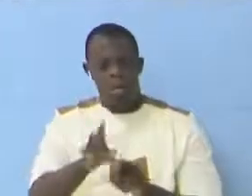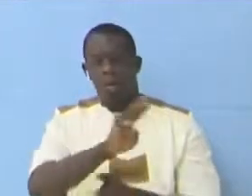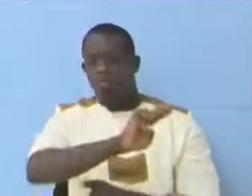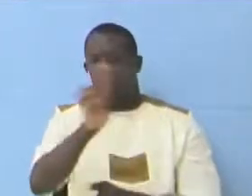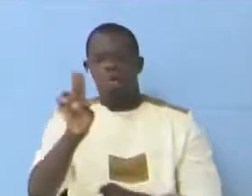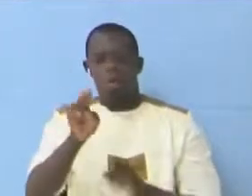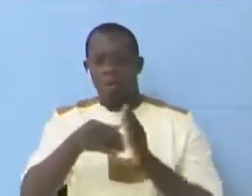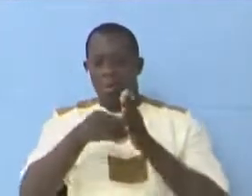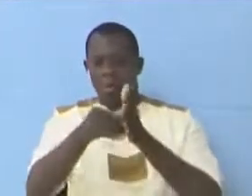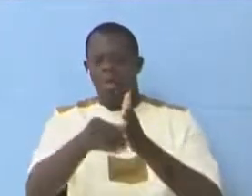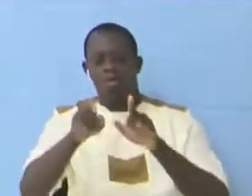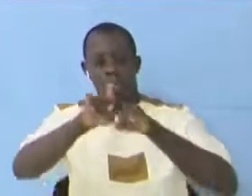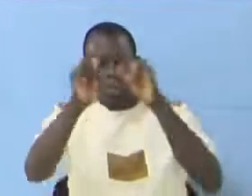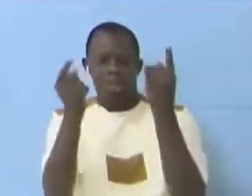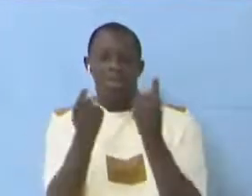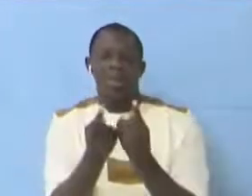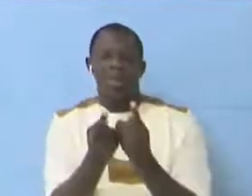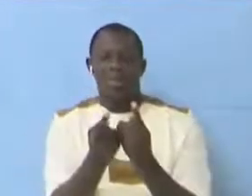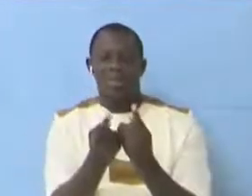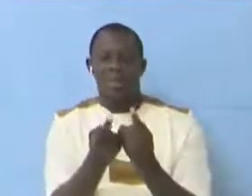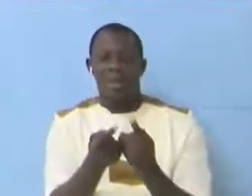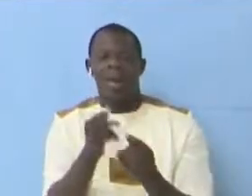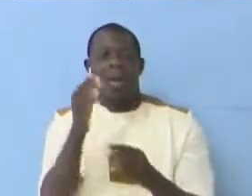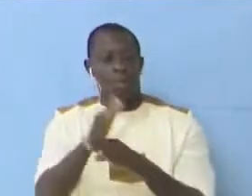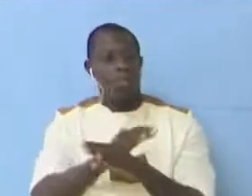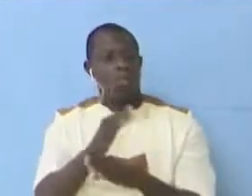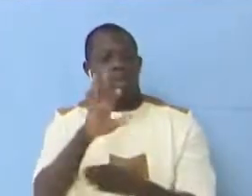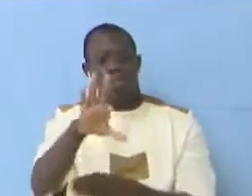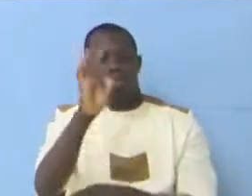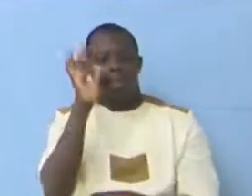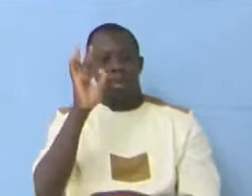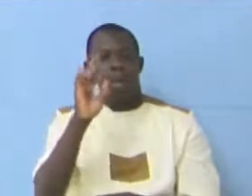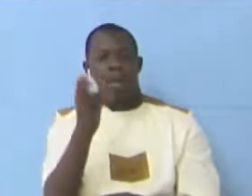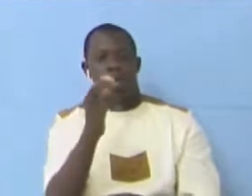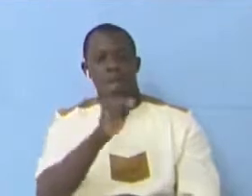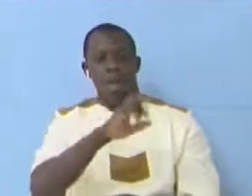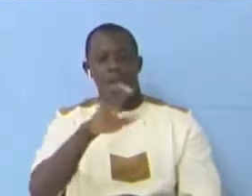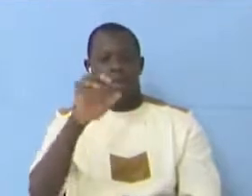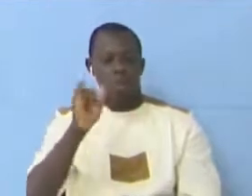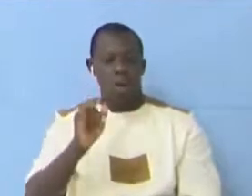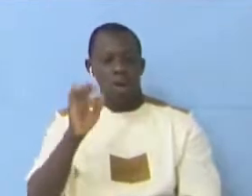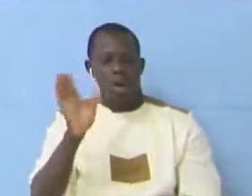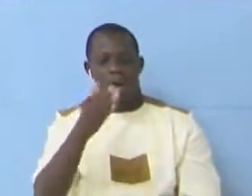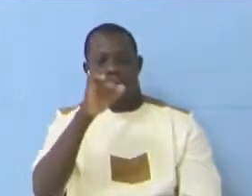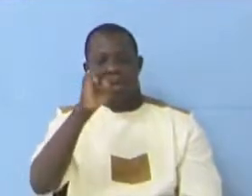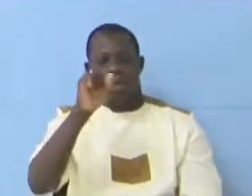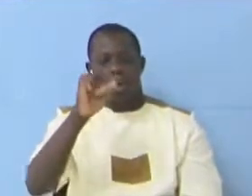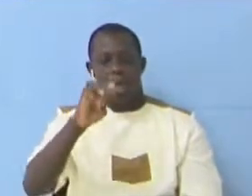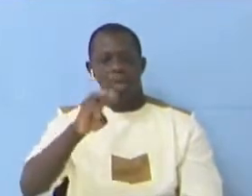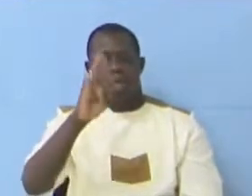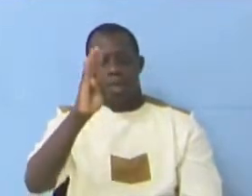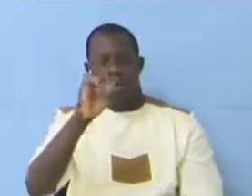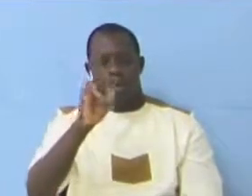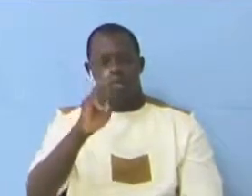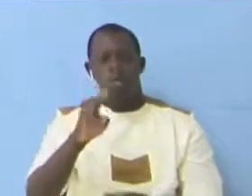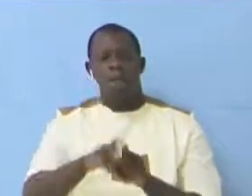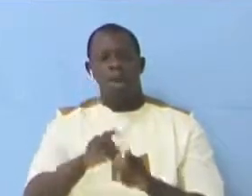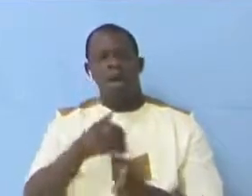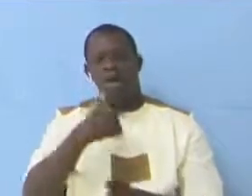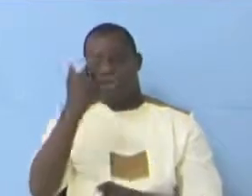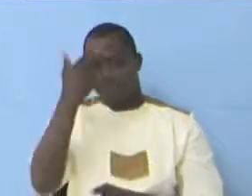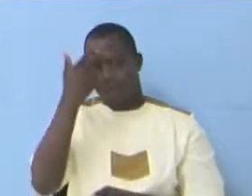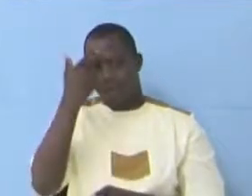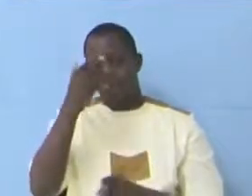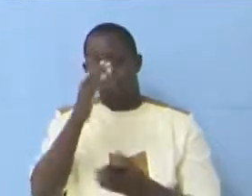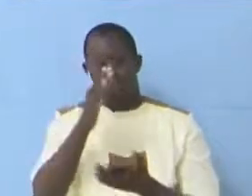Director General anymore. Harry Sambu was already appointed as Director General. déedéet booba nekkuloon Director ndax booba tànn nañ Harry Sambu. I think he was brought in from